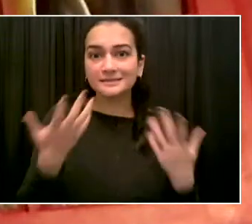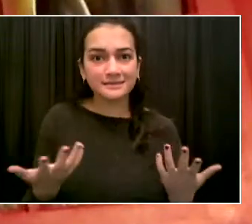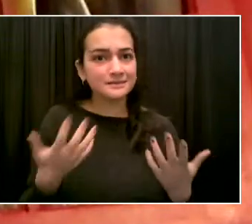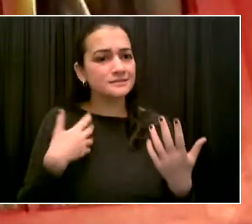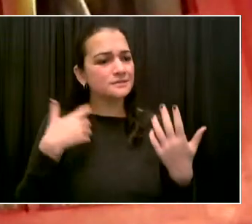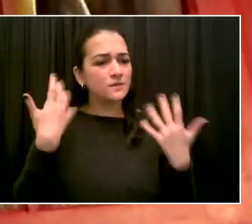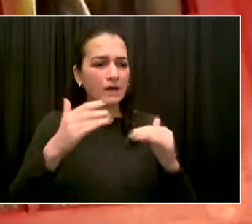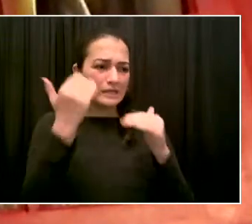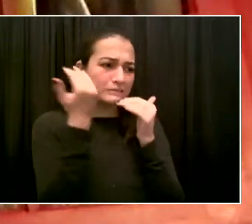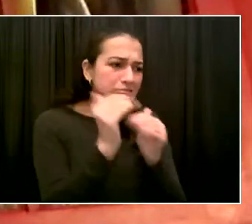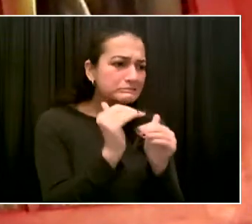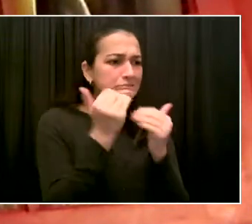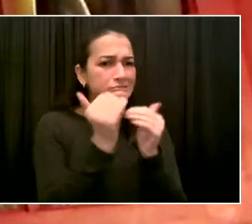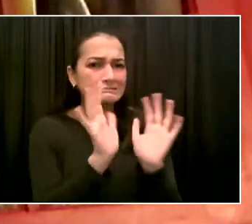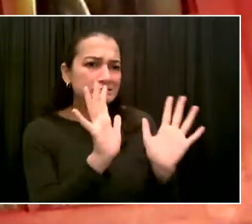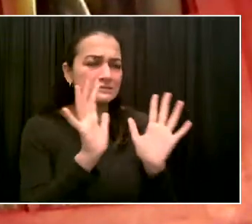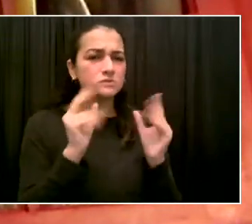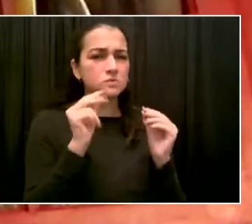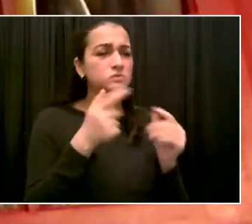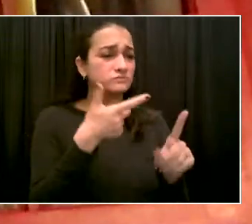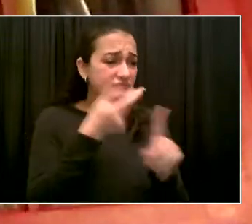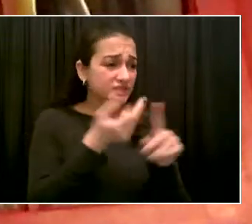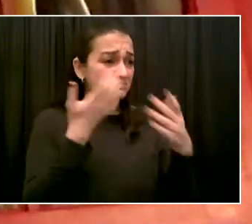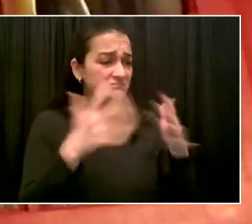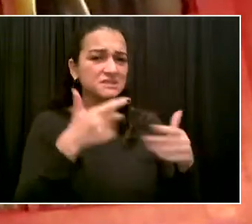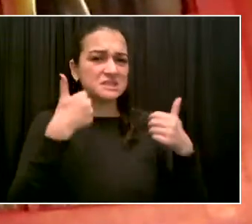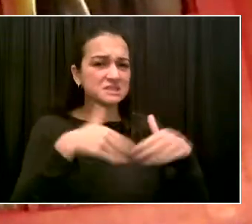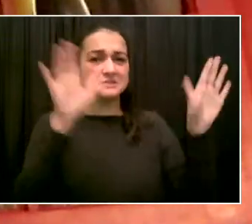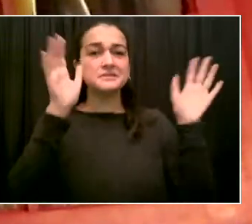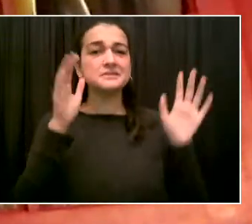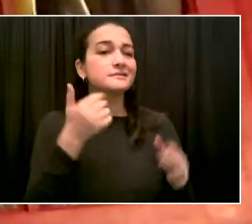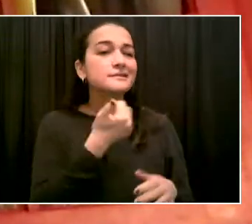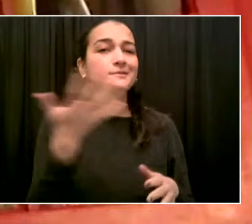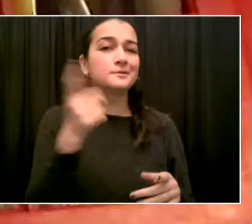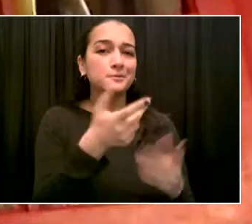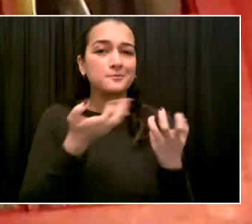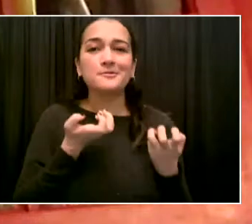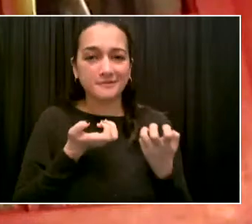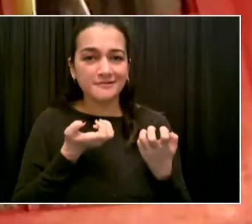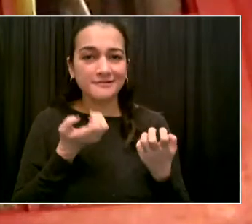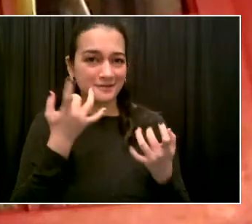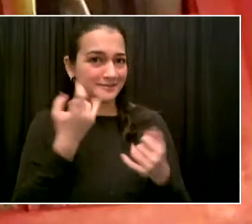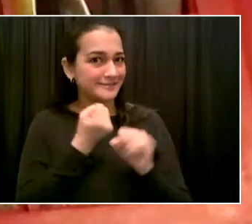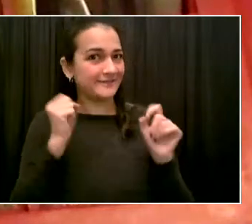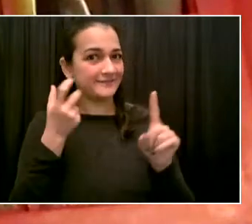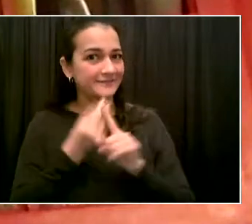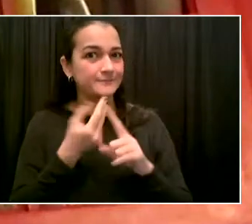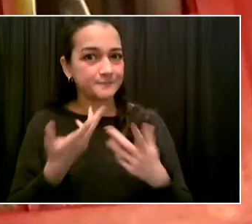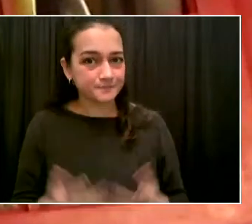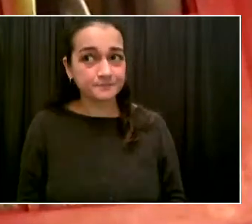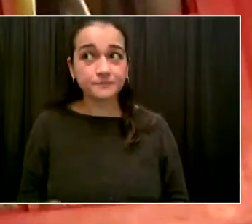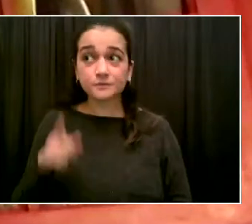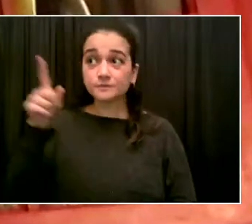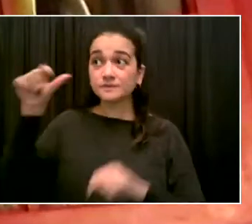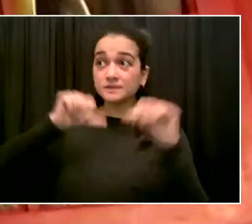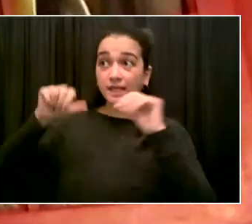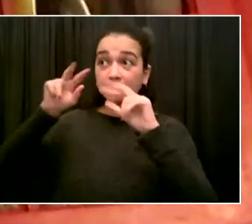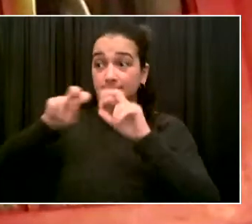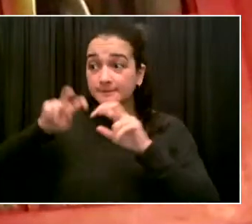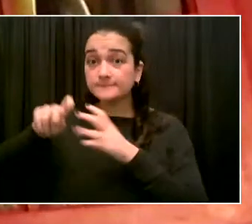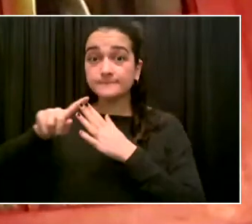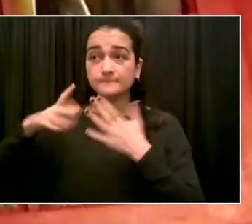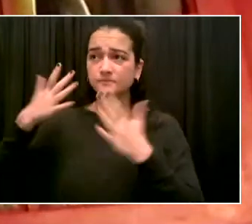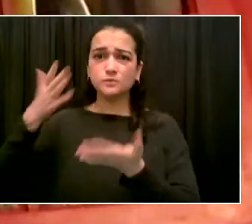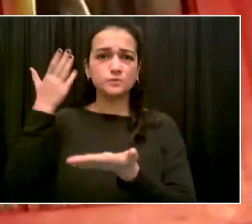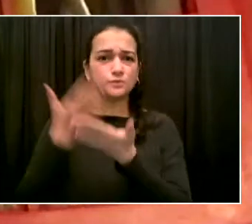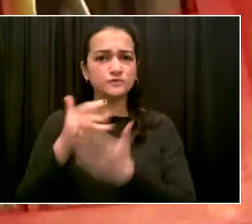doing the right thing, and we are showing the results here in New York City. And we are moving in the